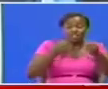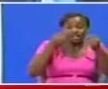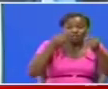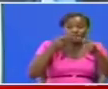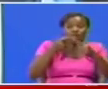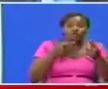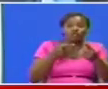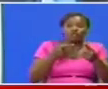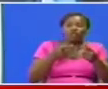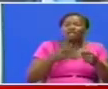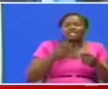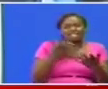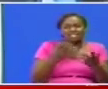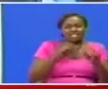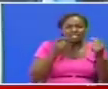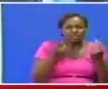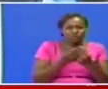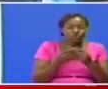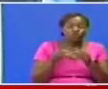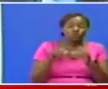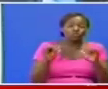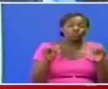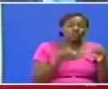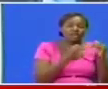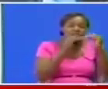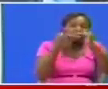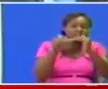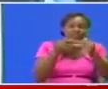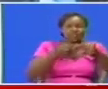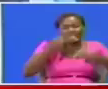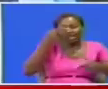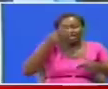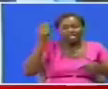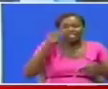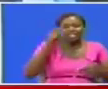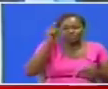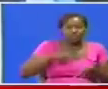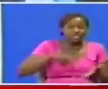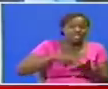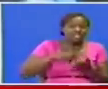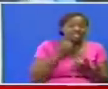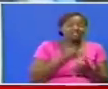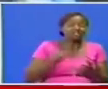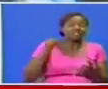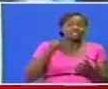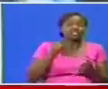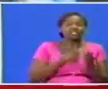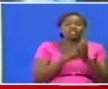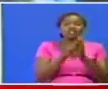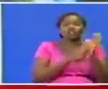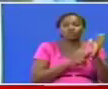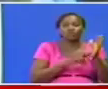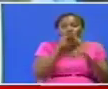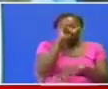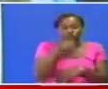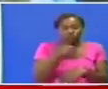taken tribal bigotry to new levels. The Kenyan people must rise up and reject the tyranny of Jubilee. Next